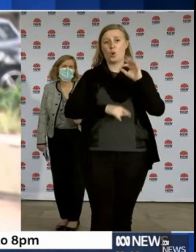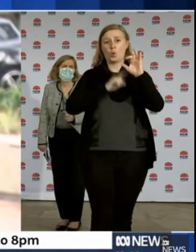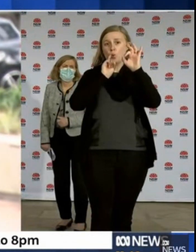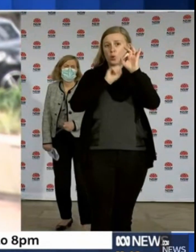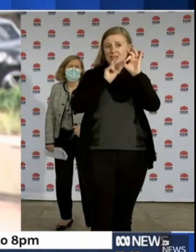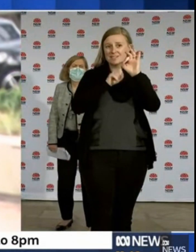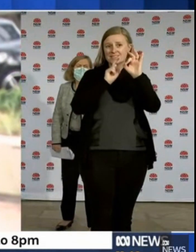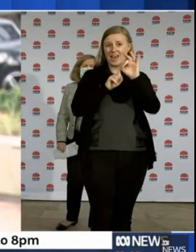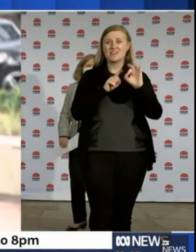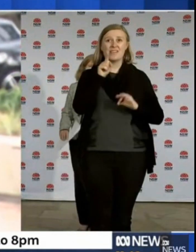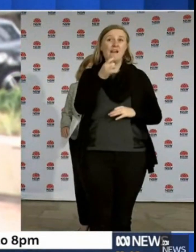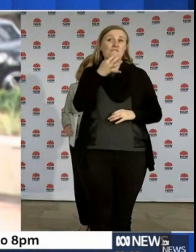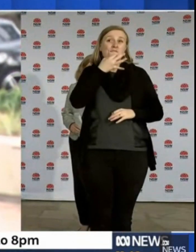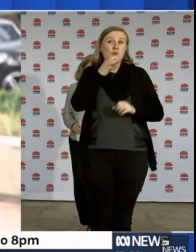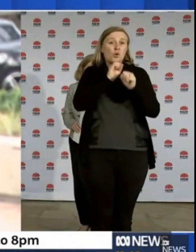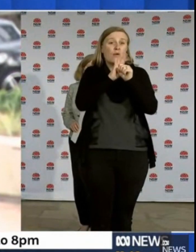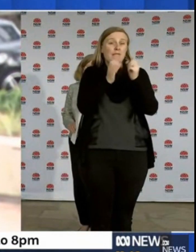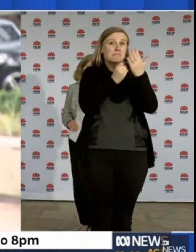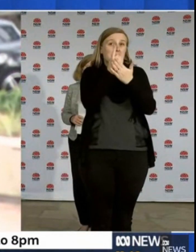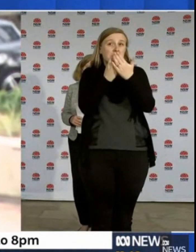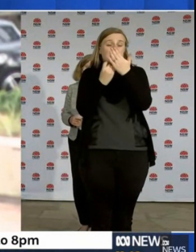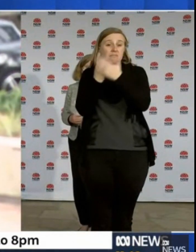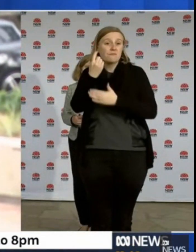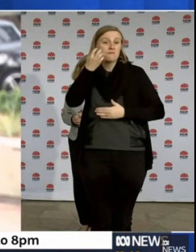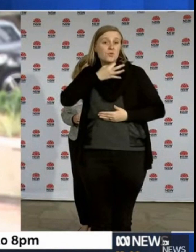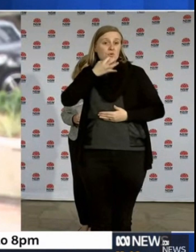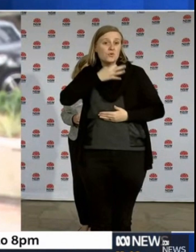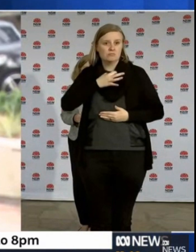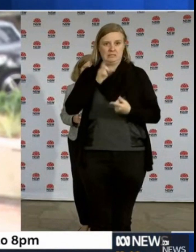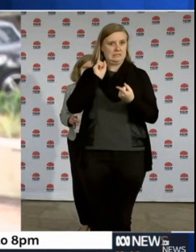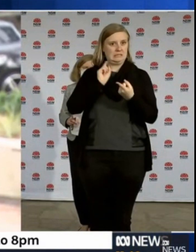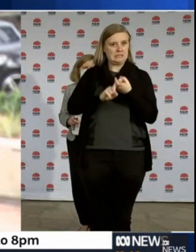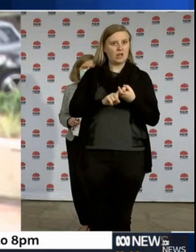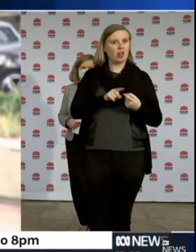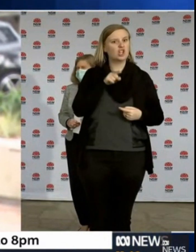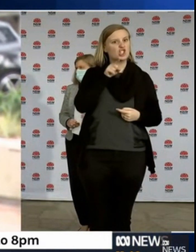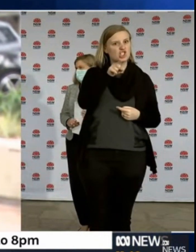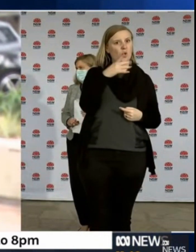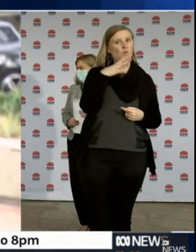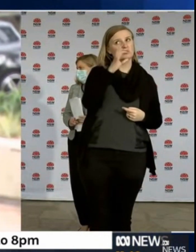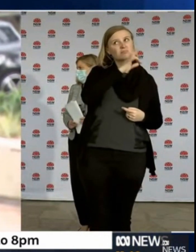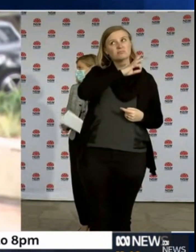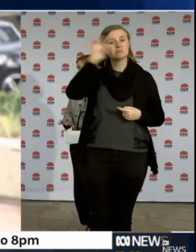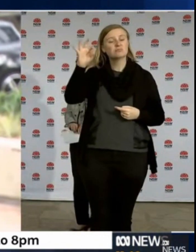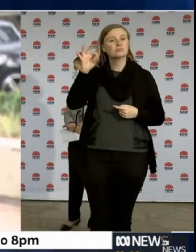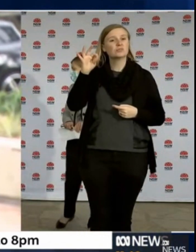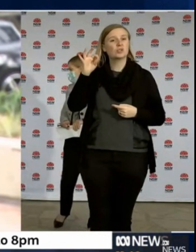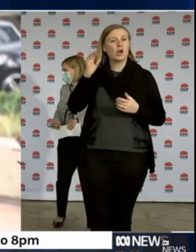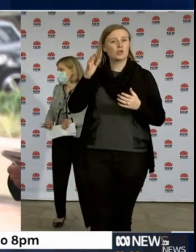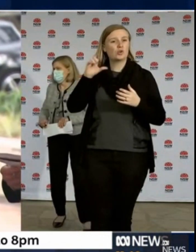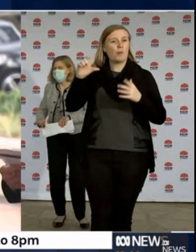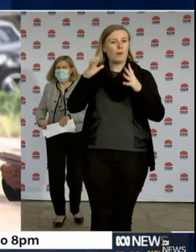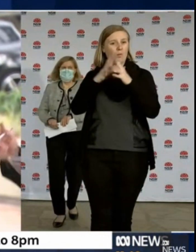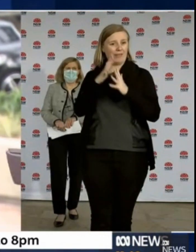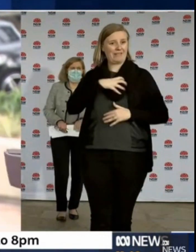Brisbane's got a much smaller outbreak than what we do at the moment in Sydney, but she's already flagged that she would like to take to National Cabinet a reduction in those